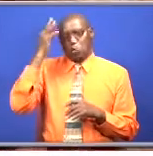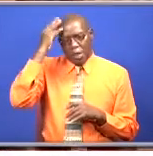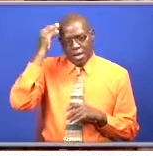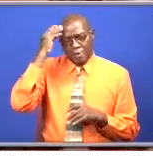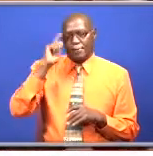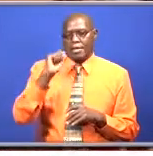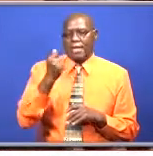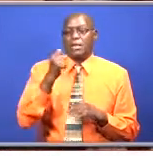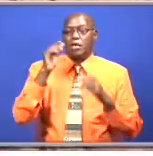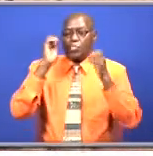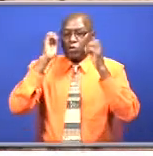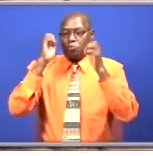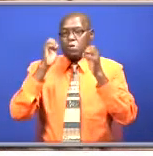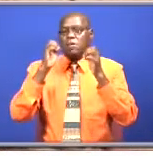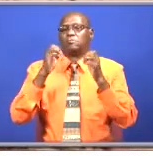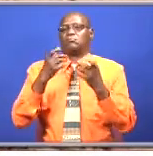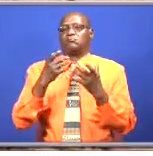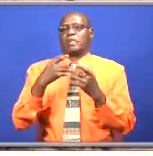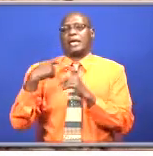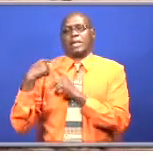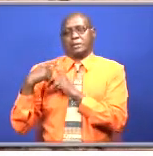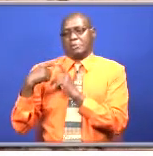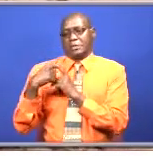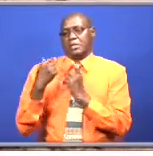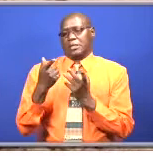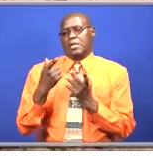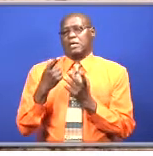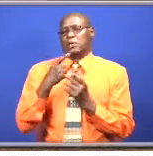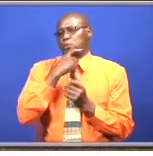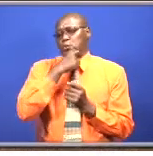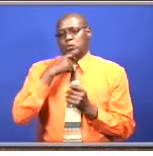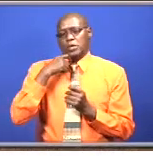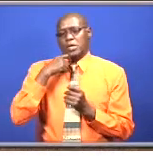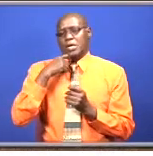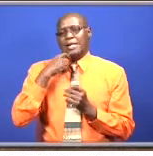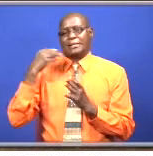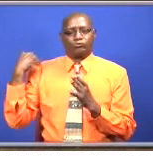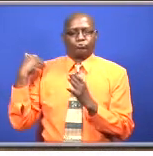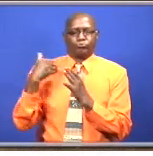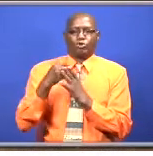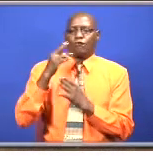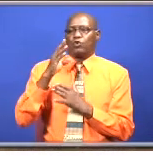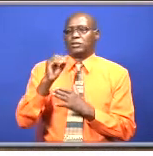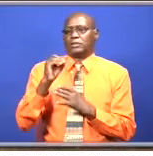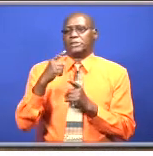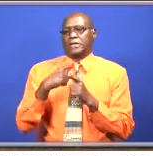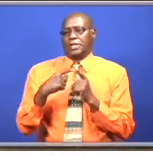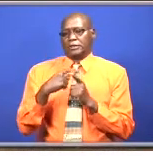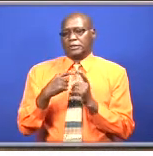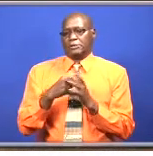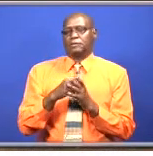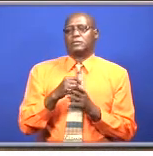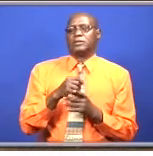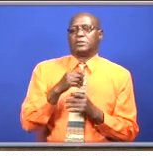are experiencing a drought of a length not experienced in the last 40 years. This is 6 to 6.5 million